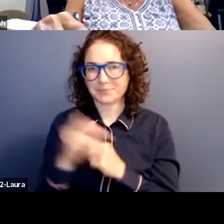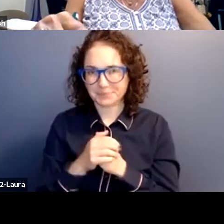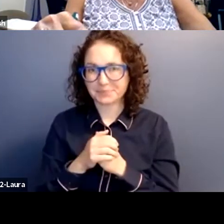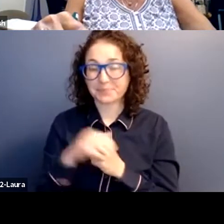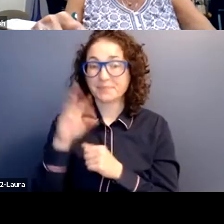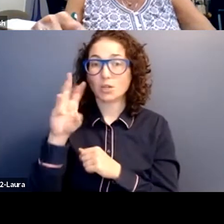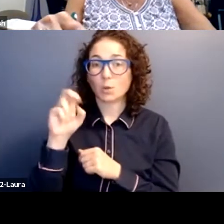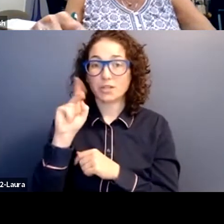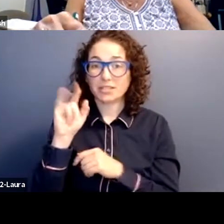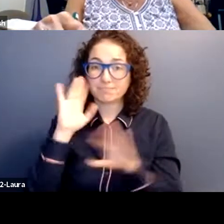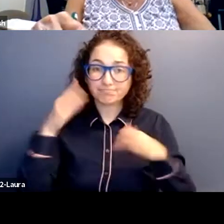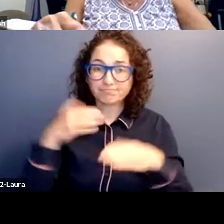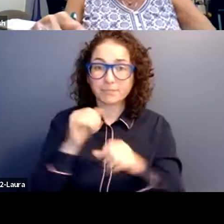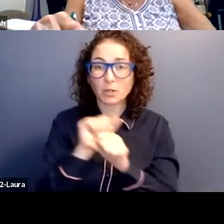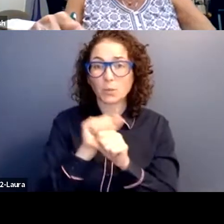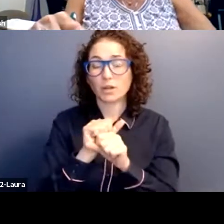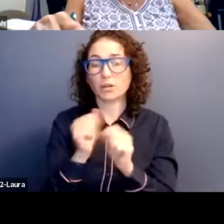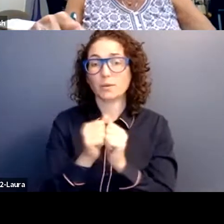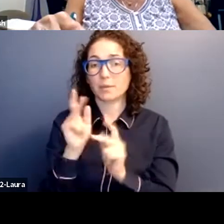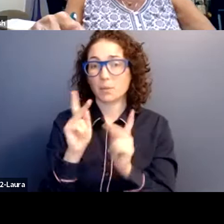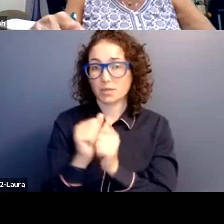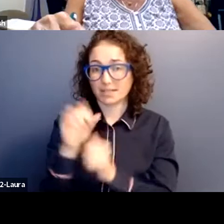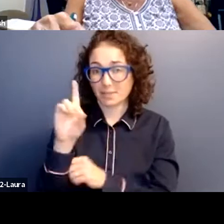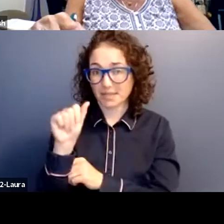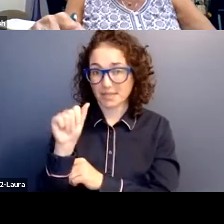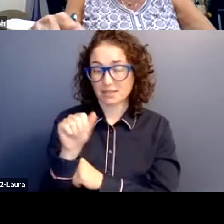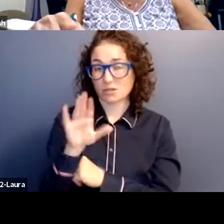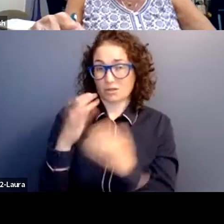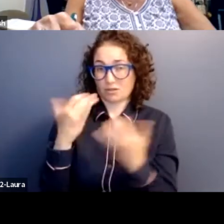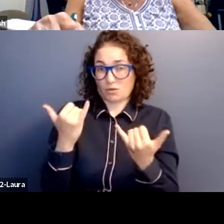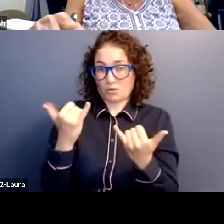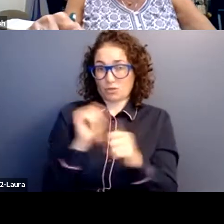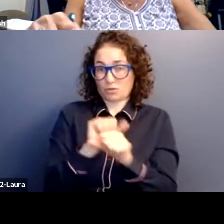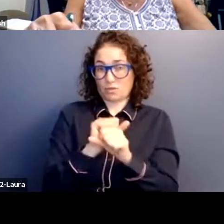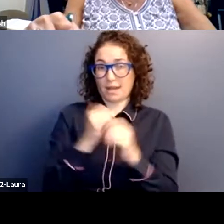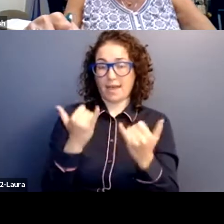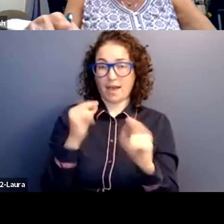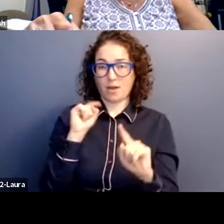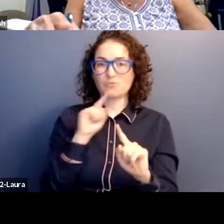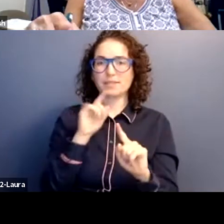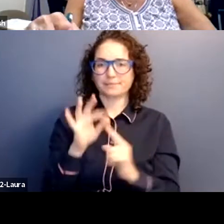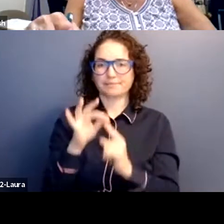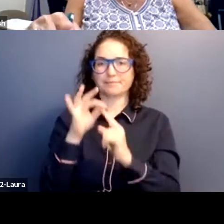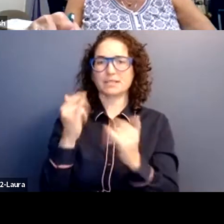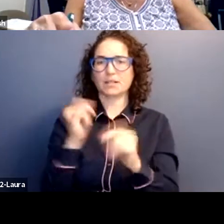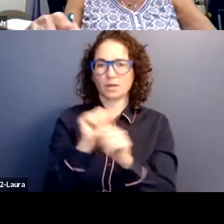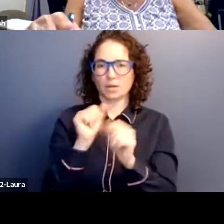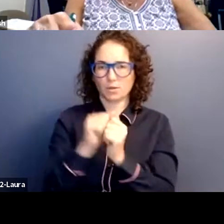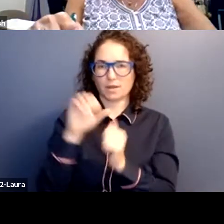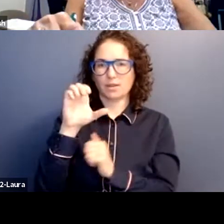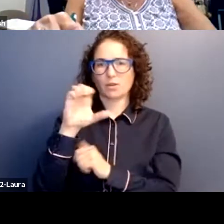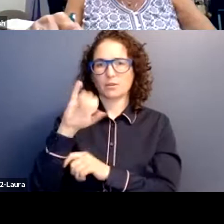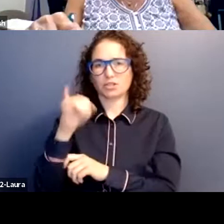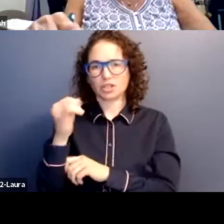is dedicated to working with people with disabilities, and in her current role, she specifically is working with the criminal